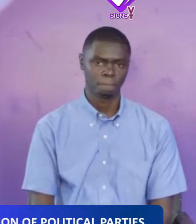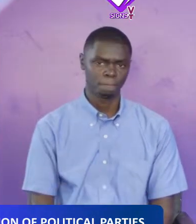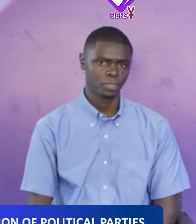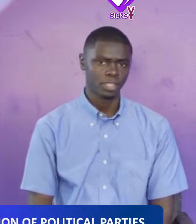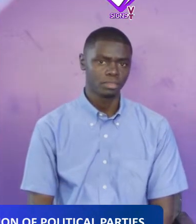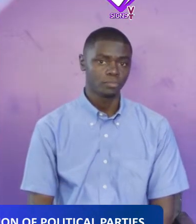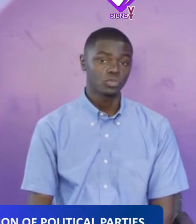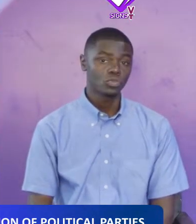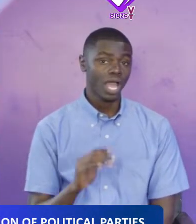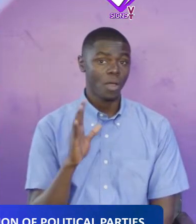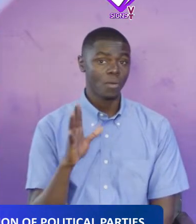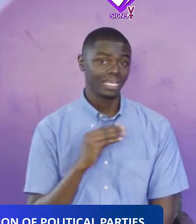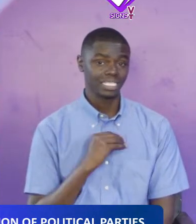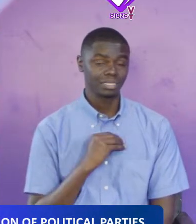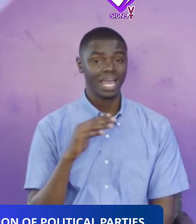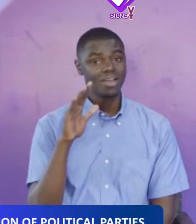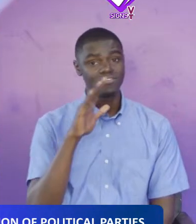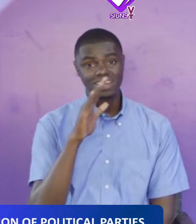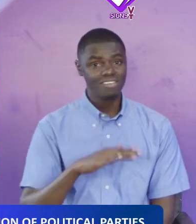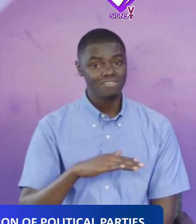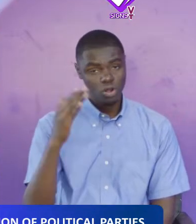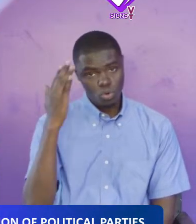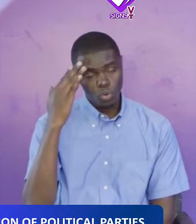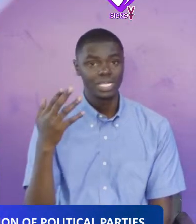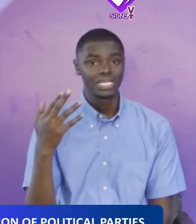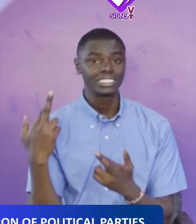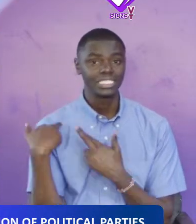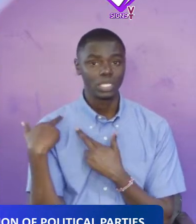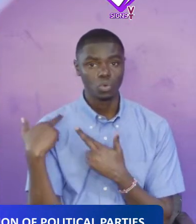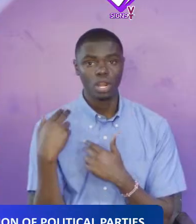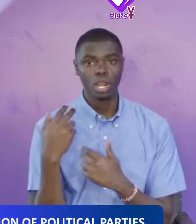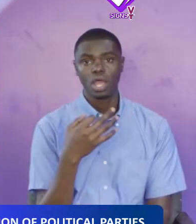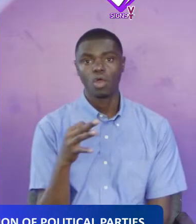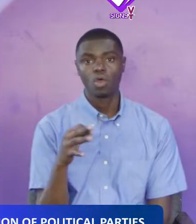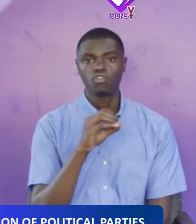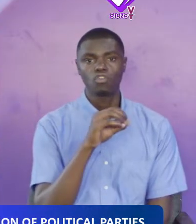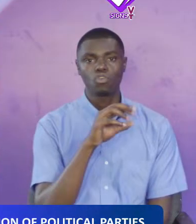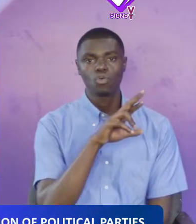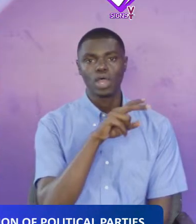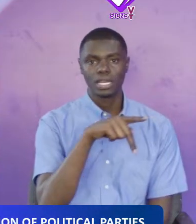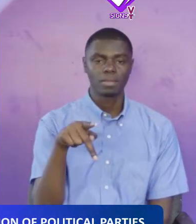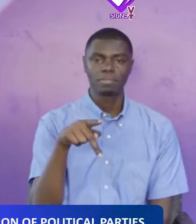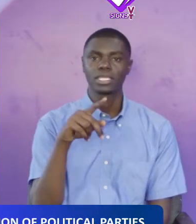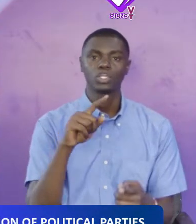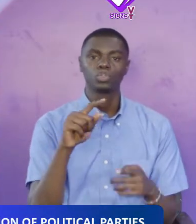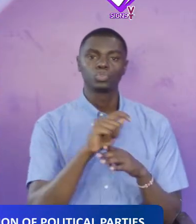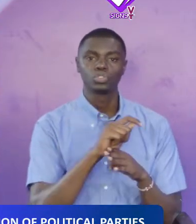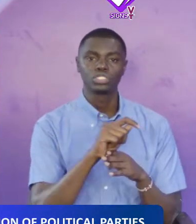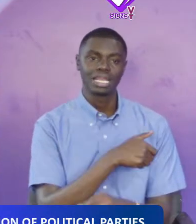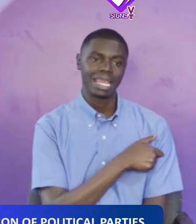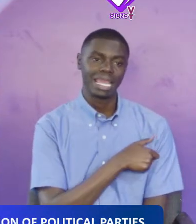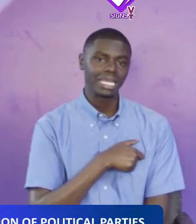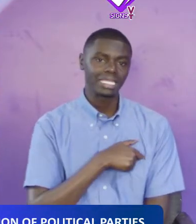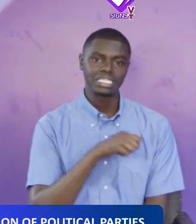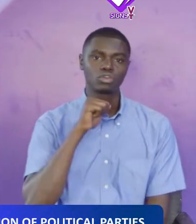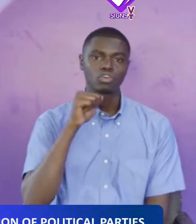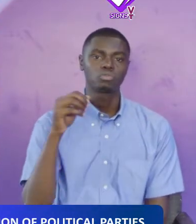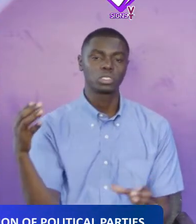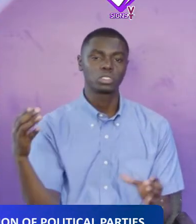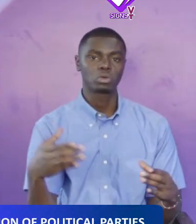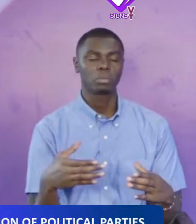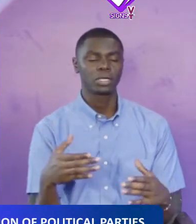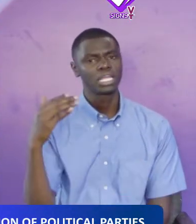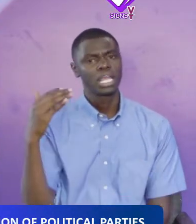going to admit on air. I've Yeah. never known that it is the role of the ORPP to train agents of political parties. I've